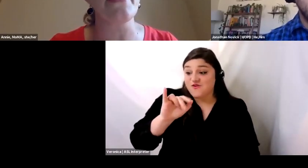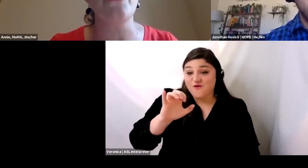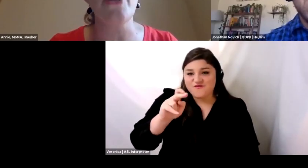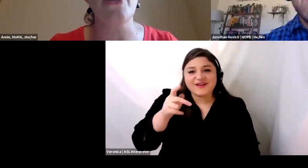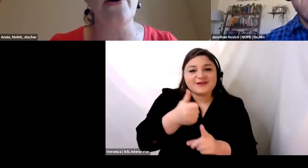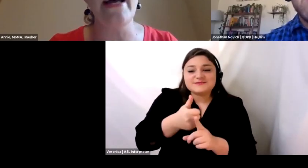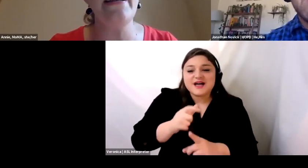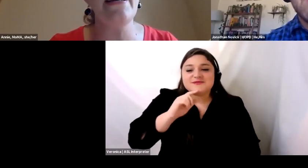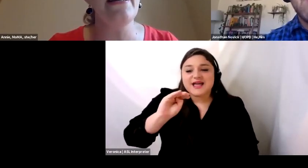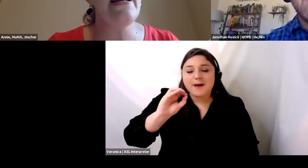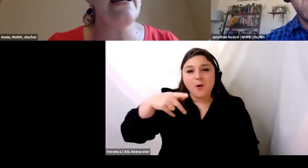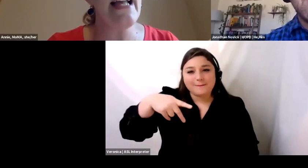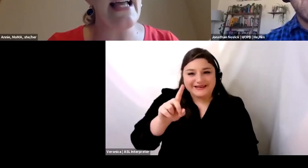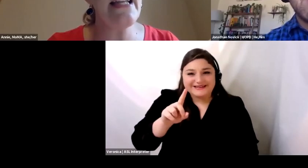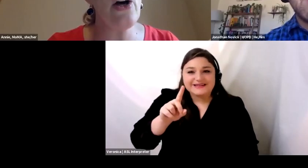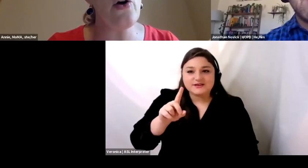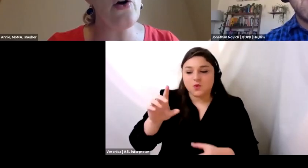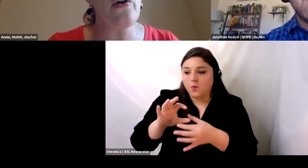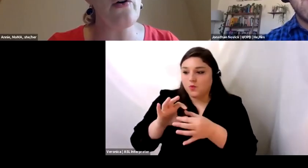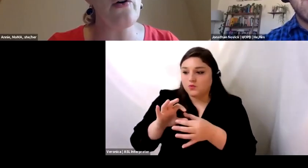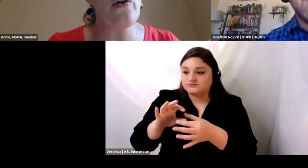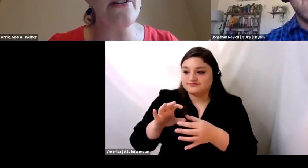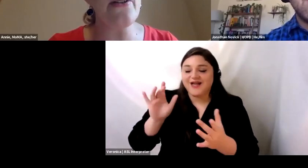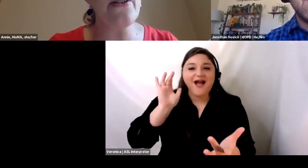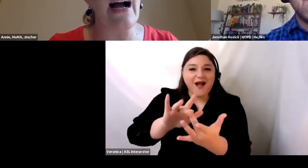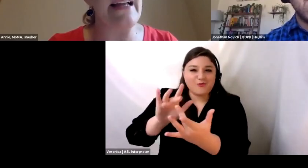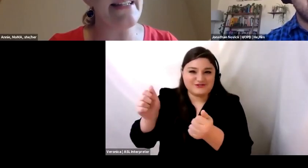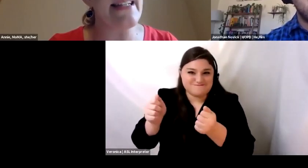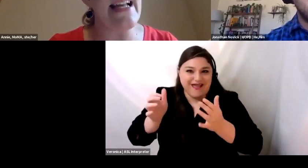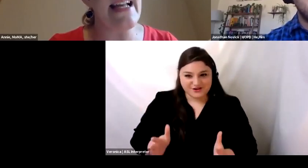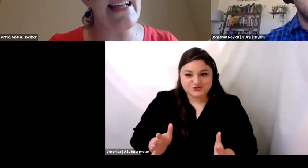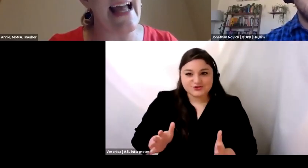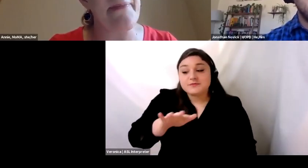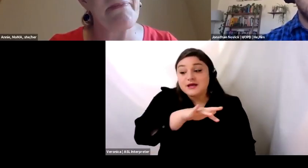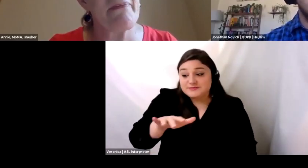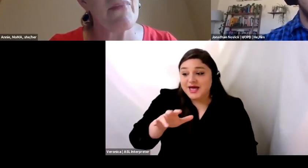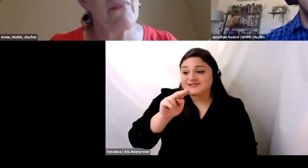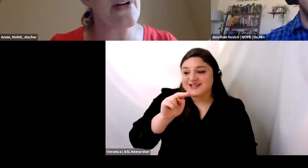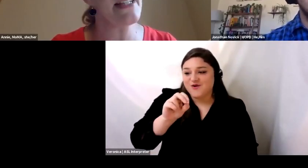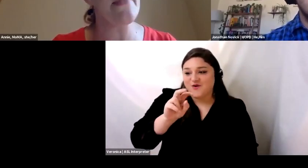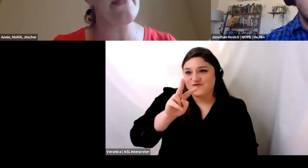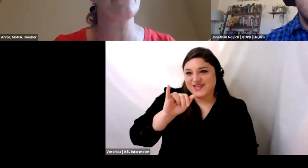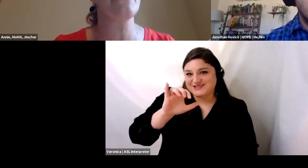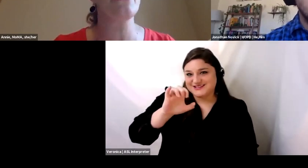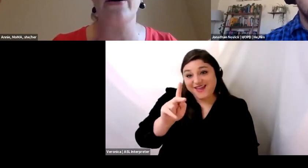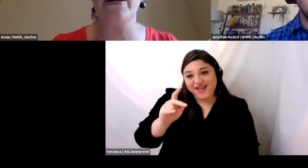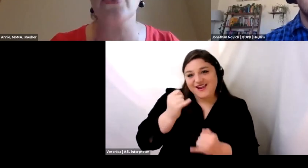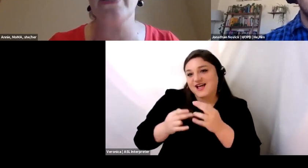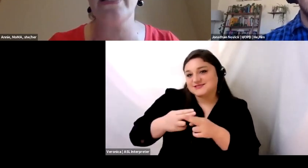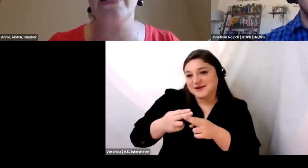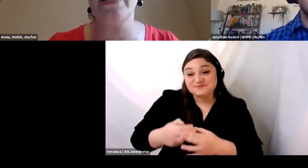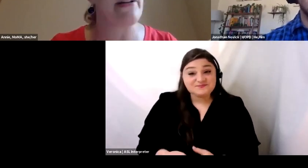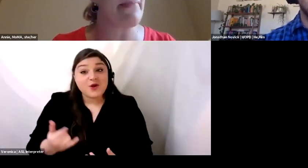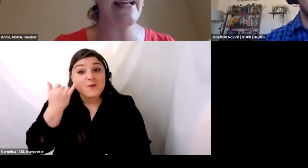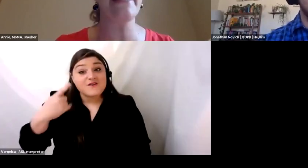Manager, that's J-O-N-N-O-V as in Victor, I-C-K. So guys, if you'd like to join me